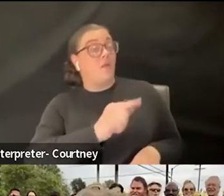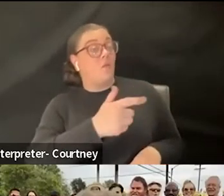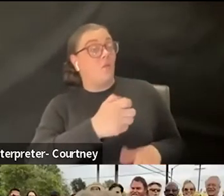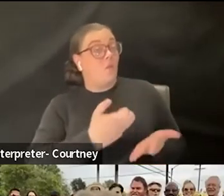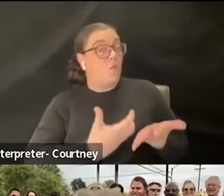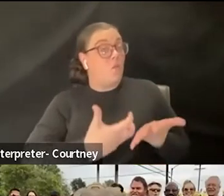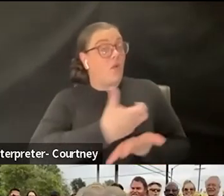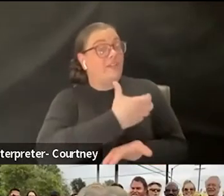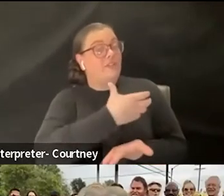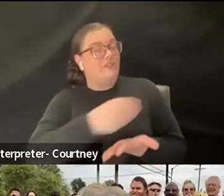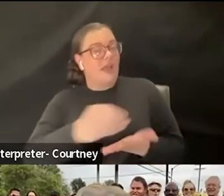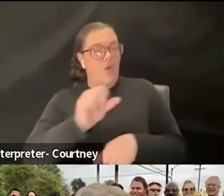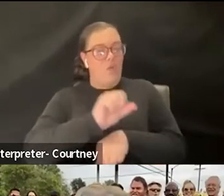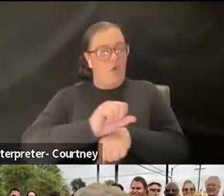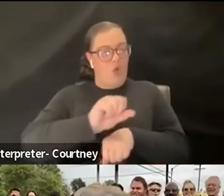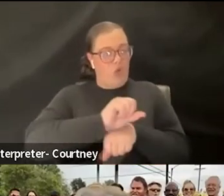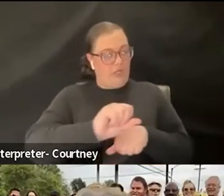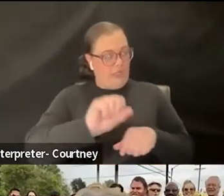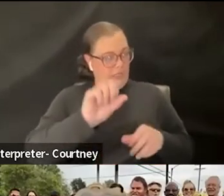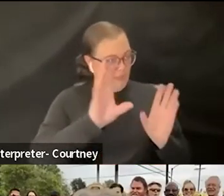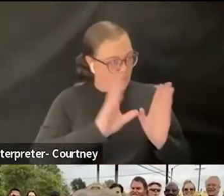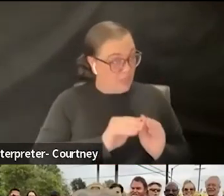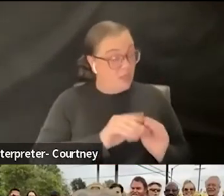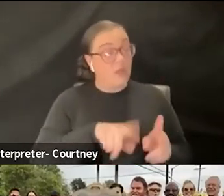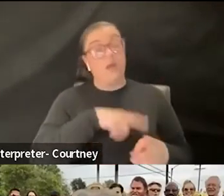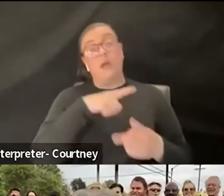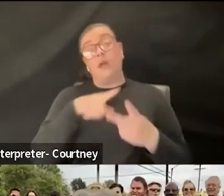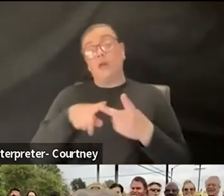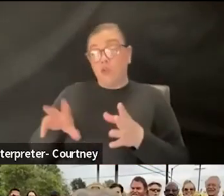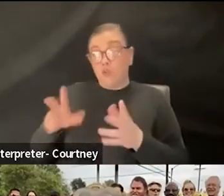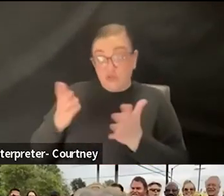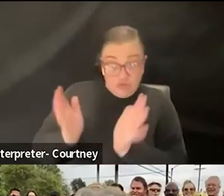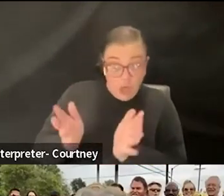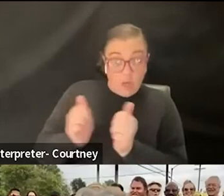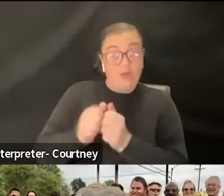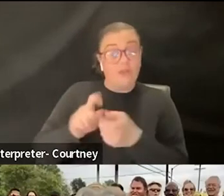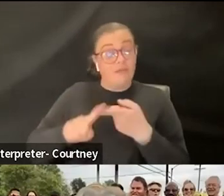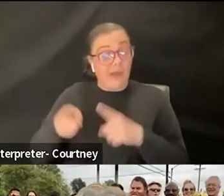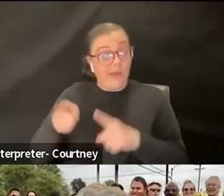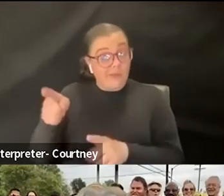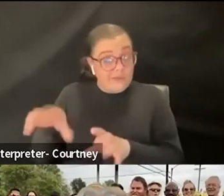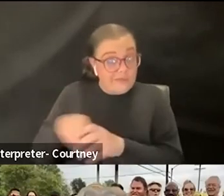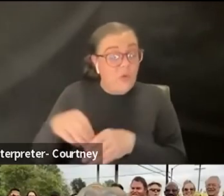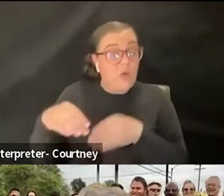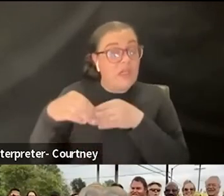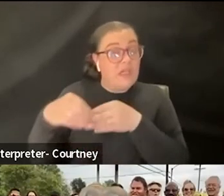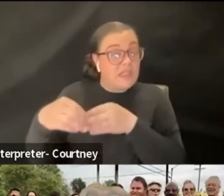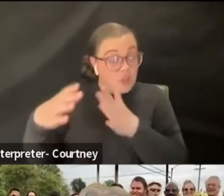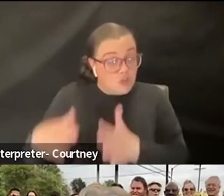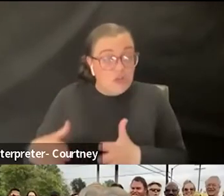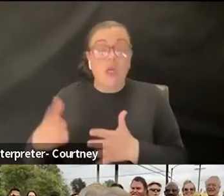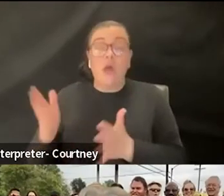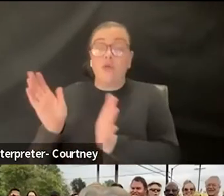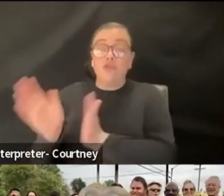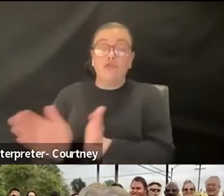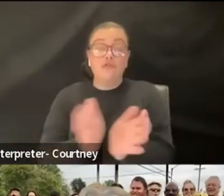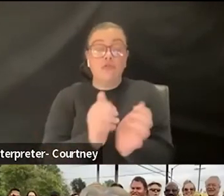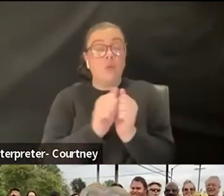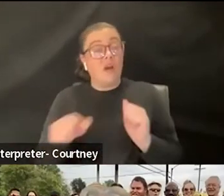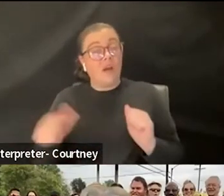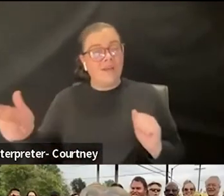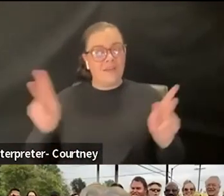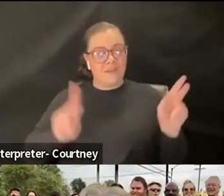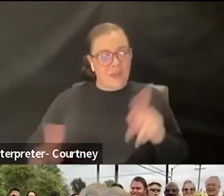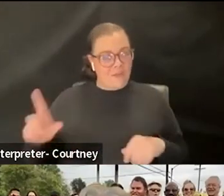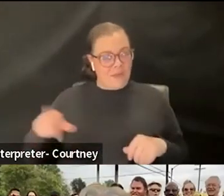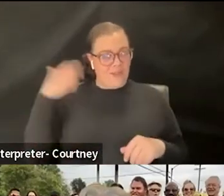whatever, and you just learn how many hundreds of your fellow members are volunteering their time